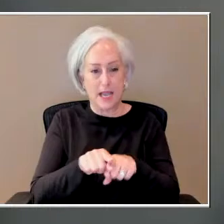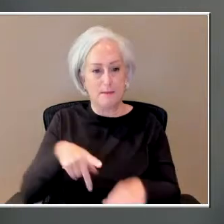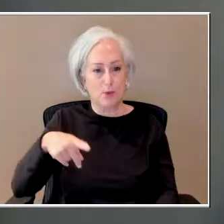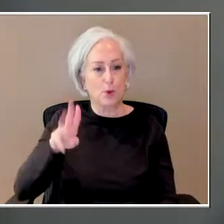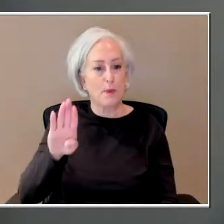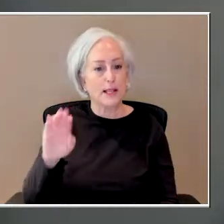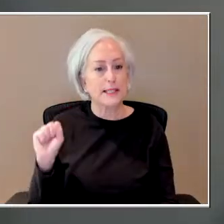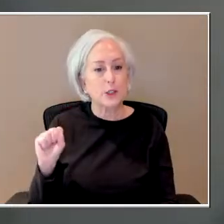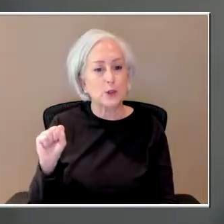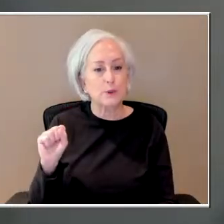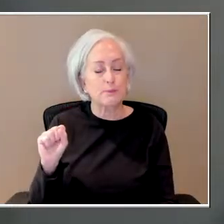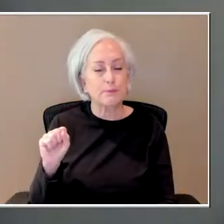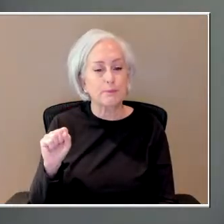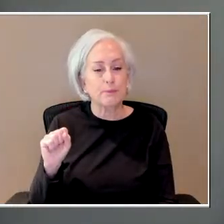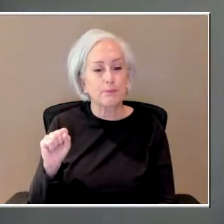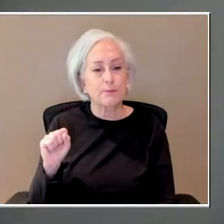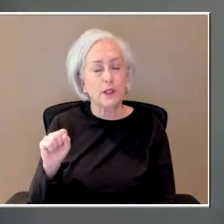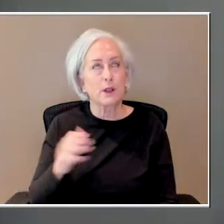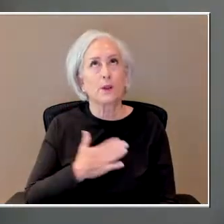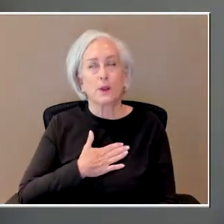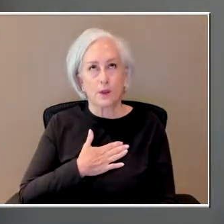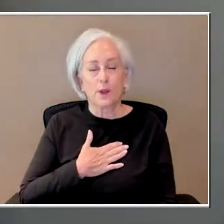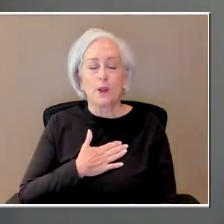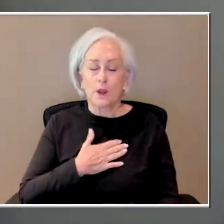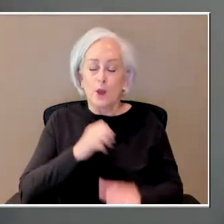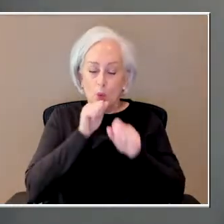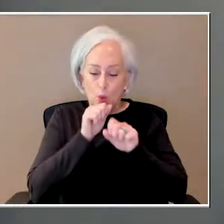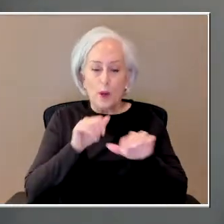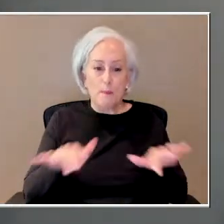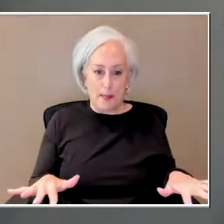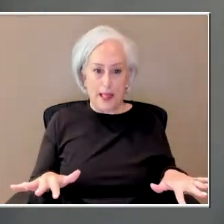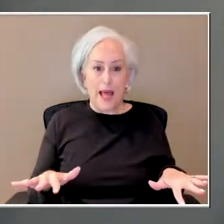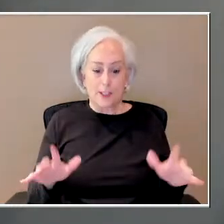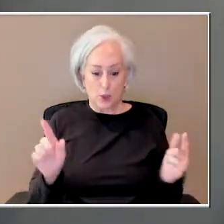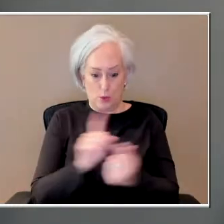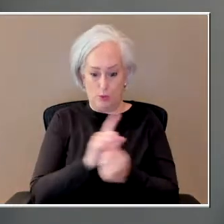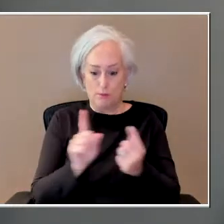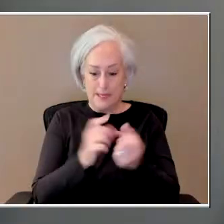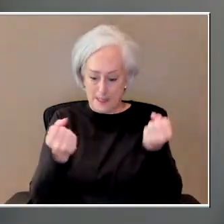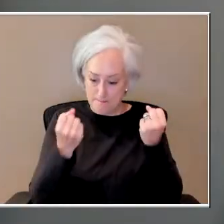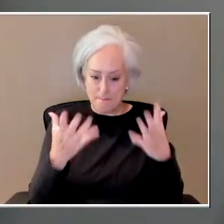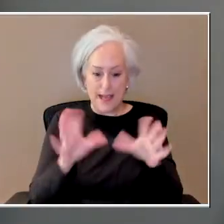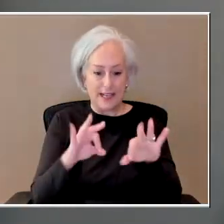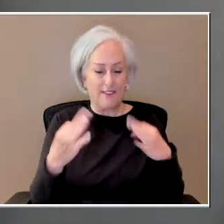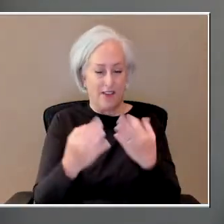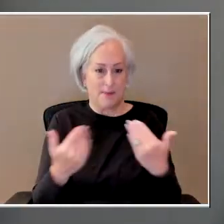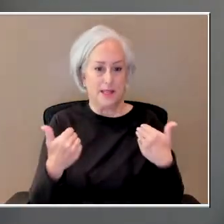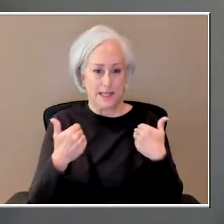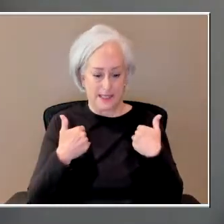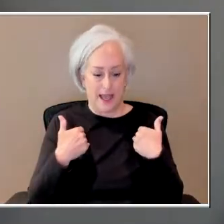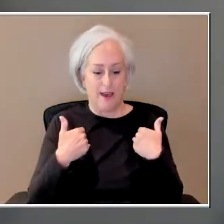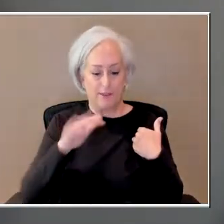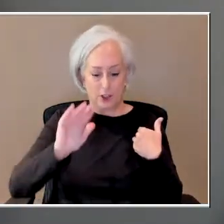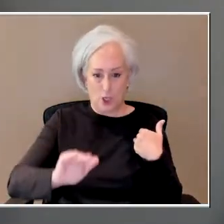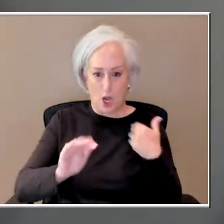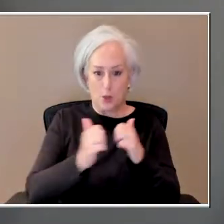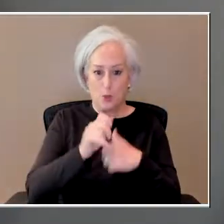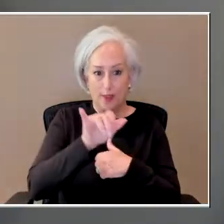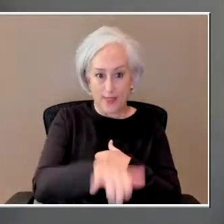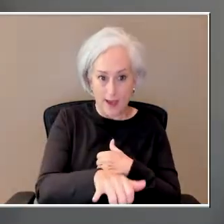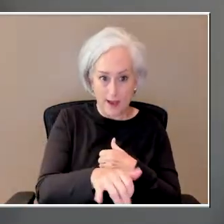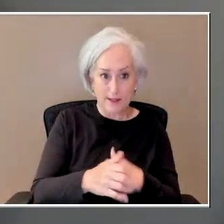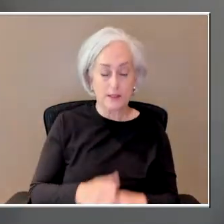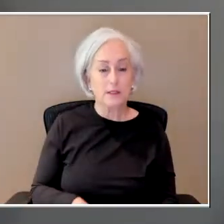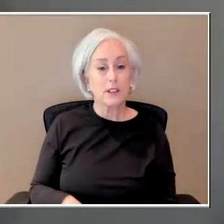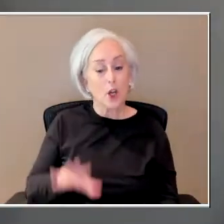We're actually very blessed to be able to have met quite a few prune belly families. When we found out about Brennan's condition